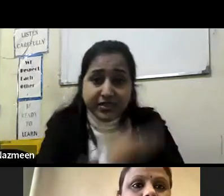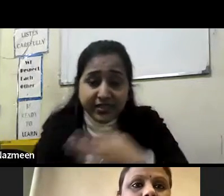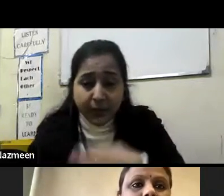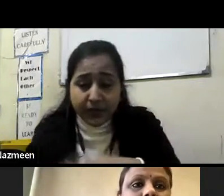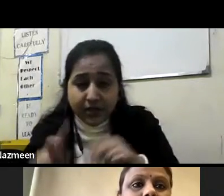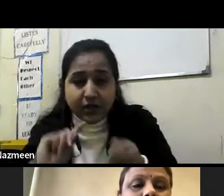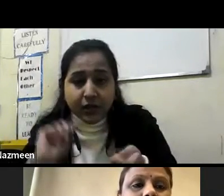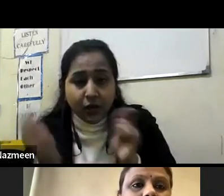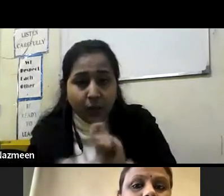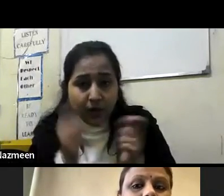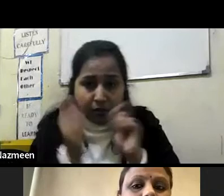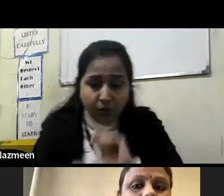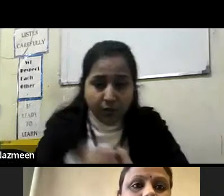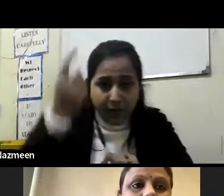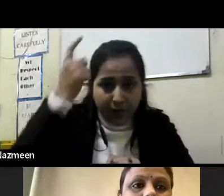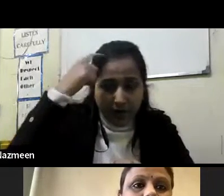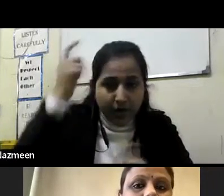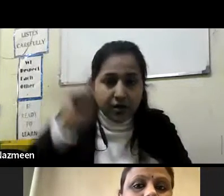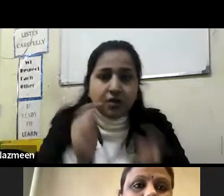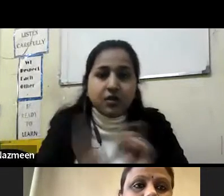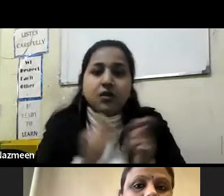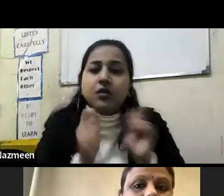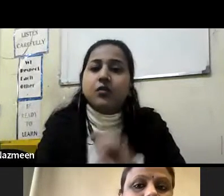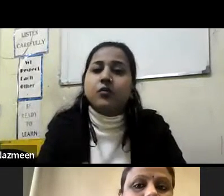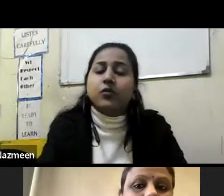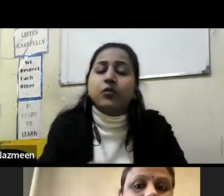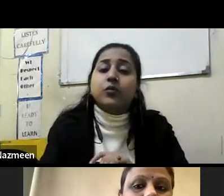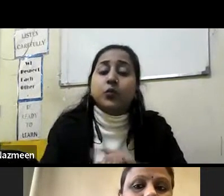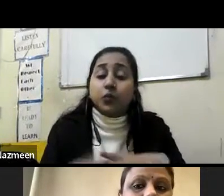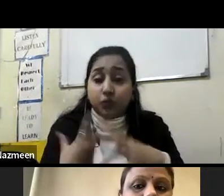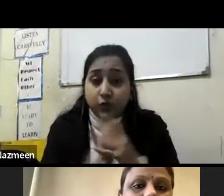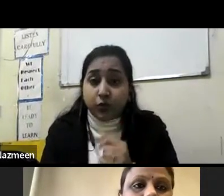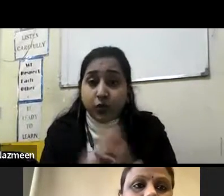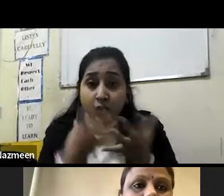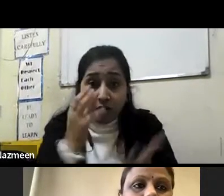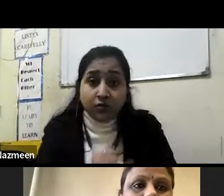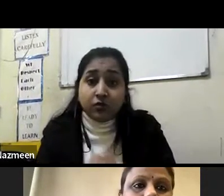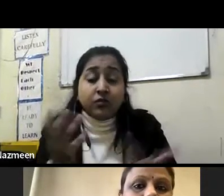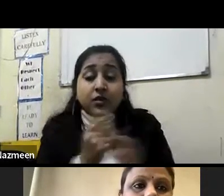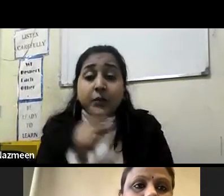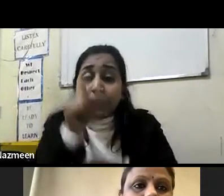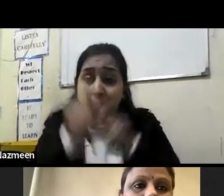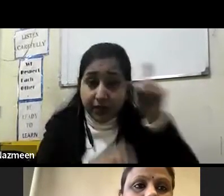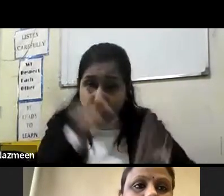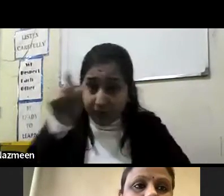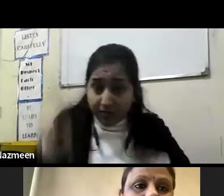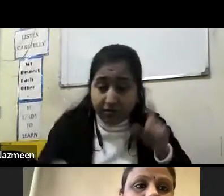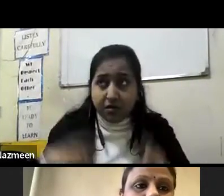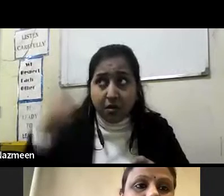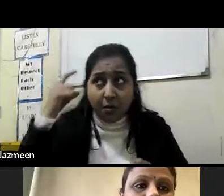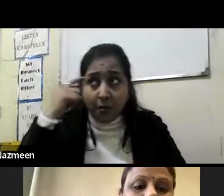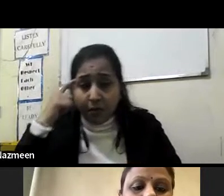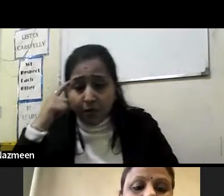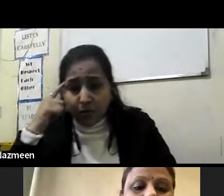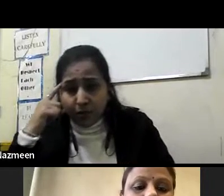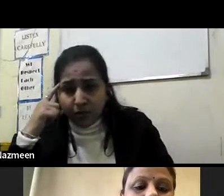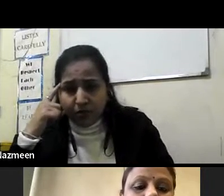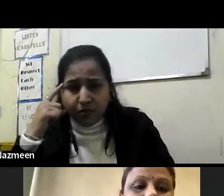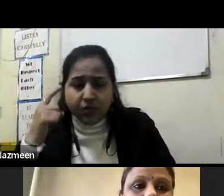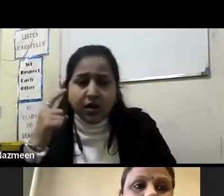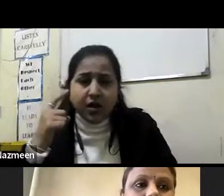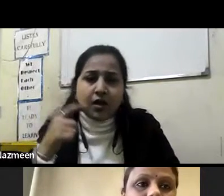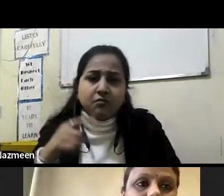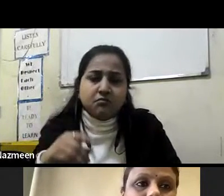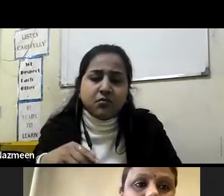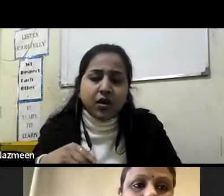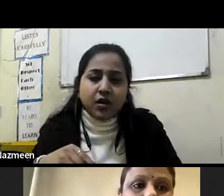at the workplace, and we need to ensure that people are actually mentored and coached right through the journey.